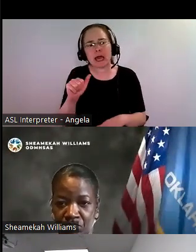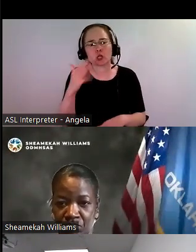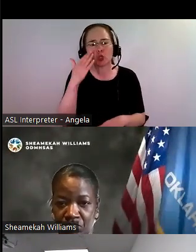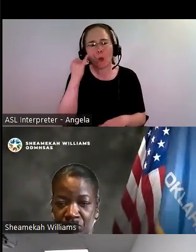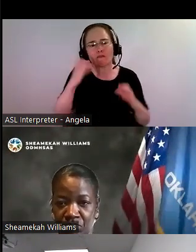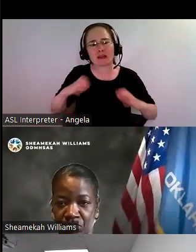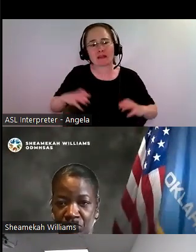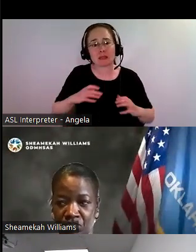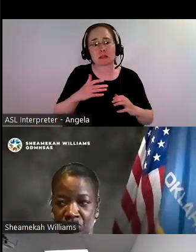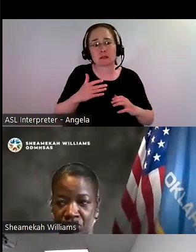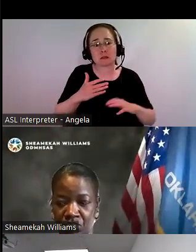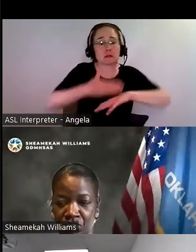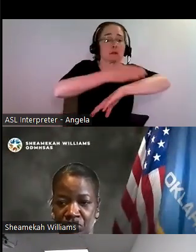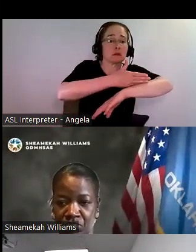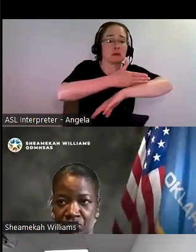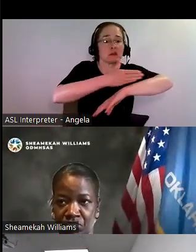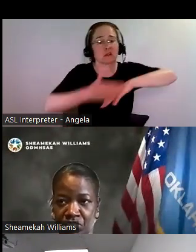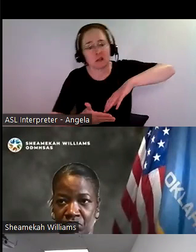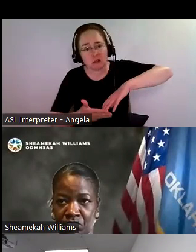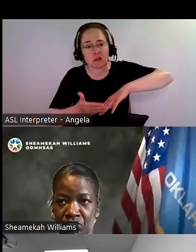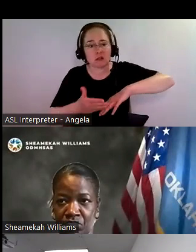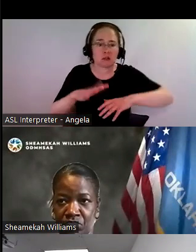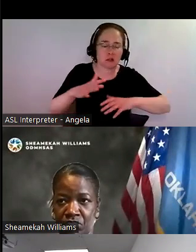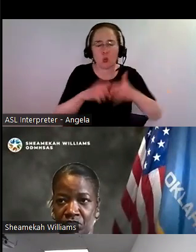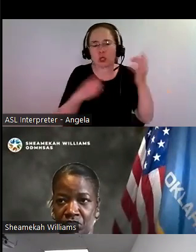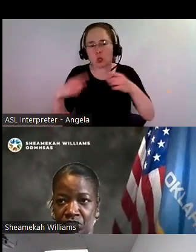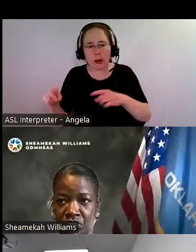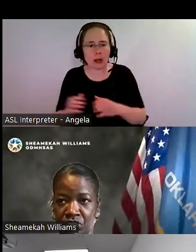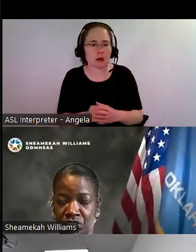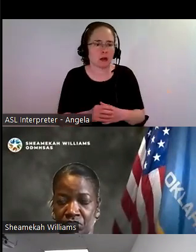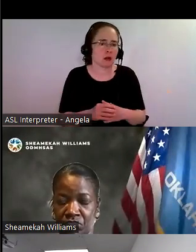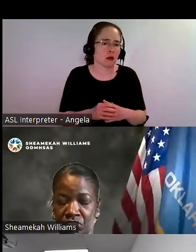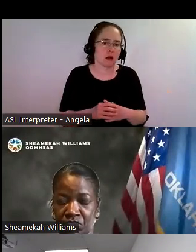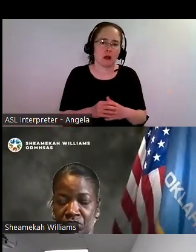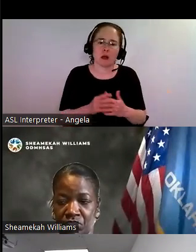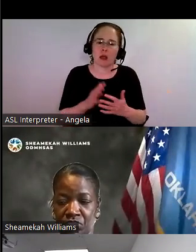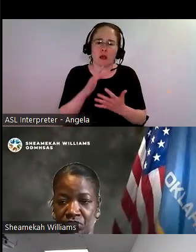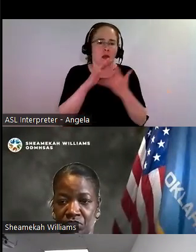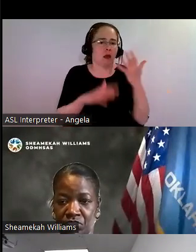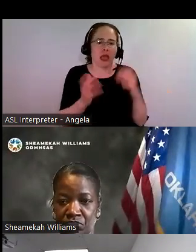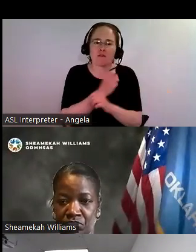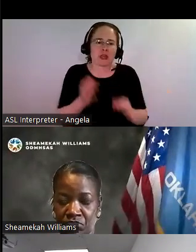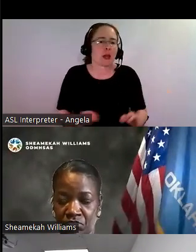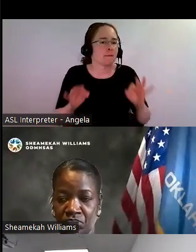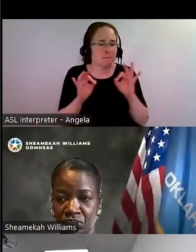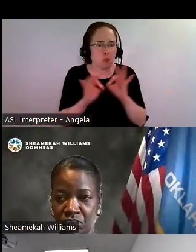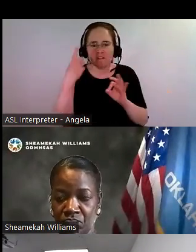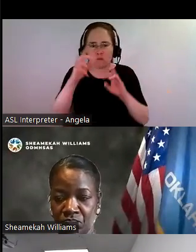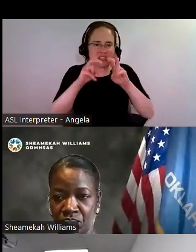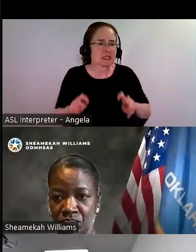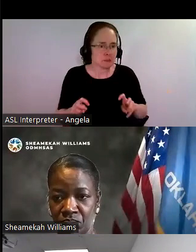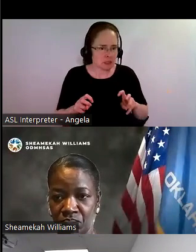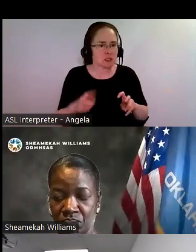getting better, worse, indifferent, what's going on. PHQ-9, all the things that are important to do assessments